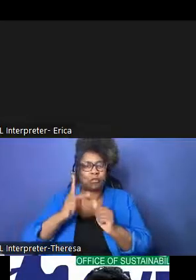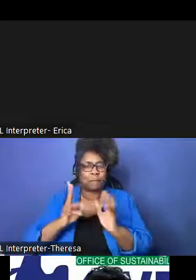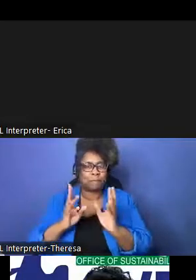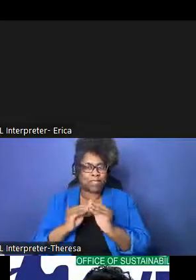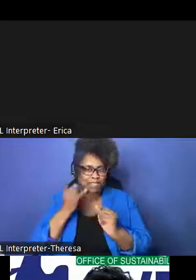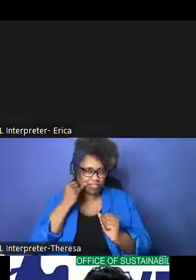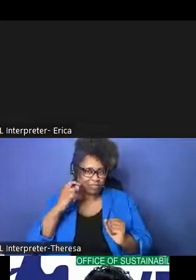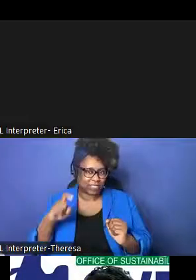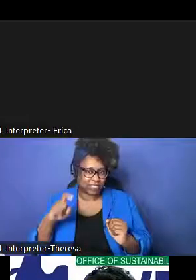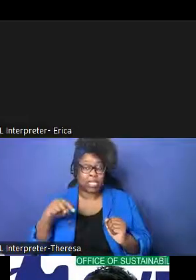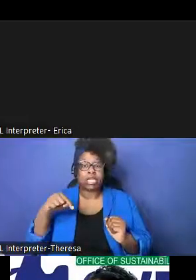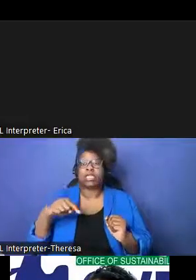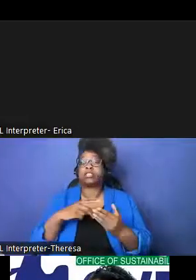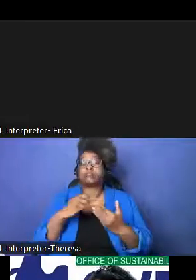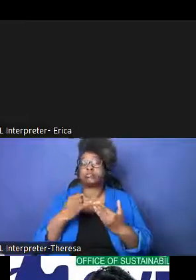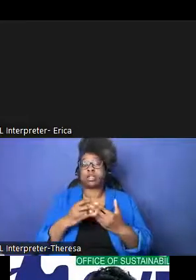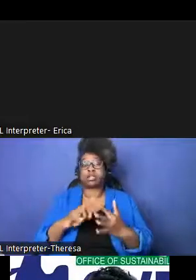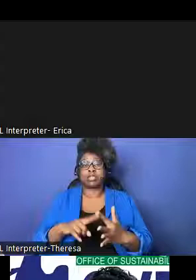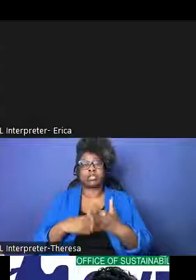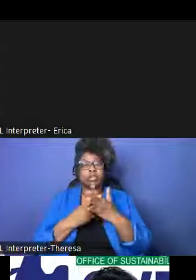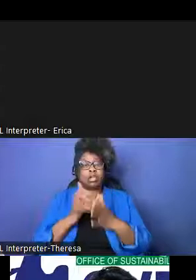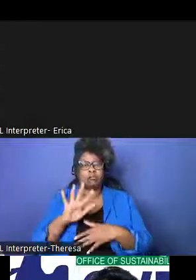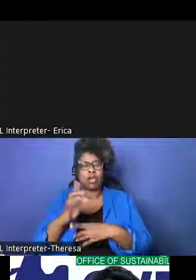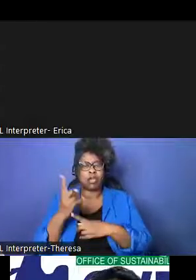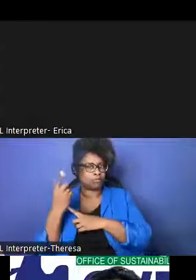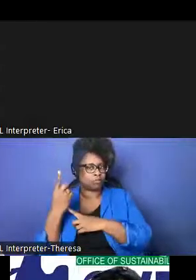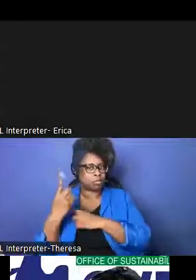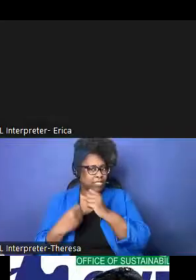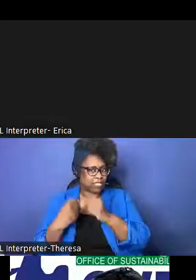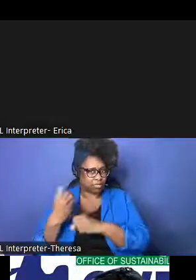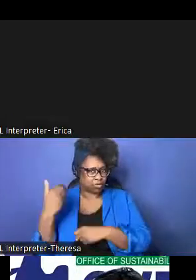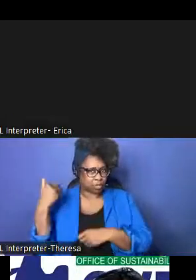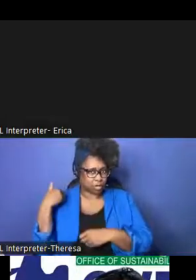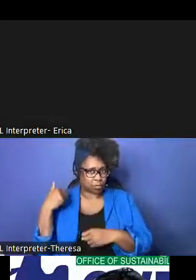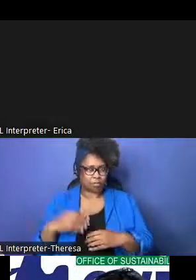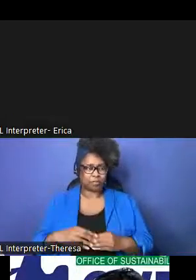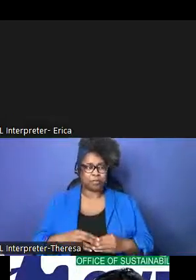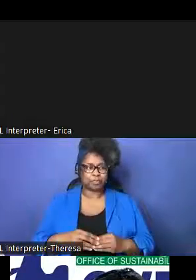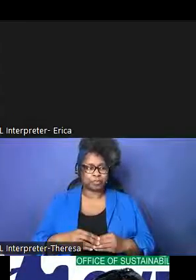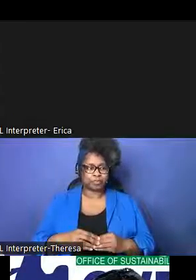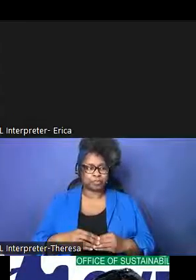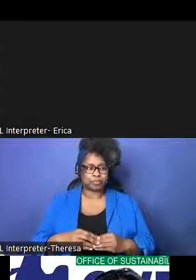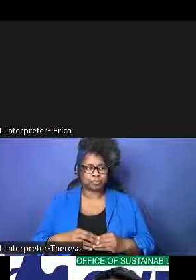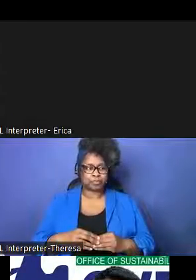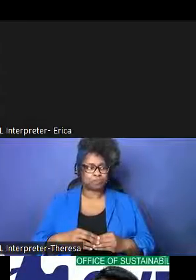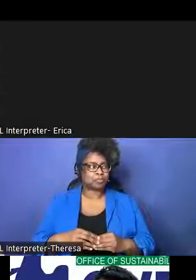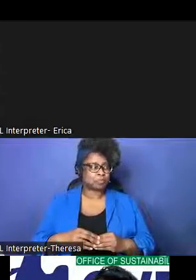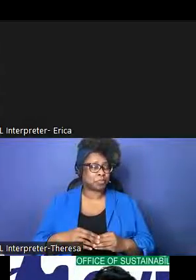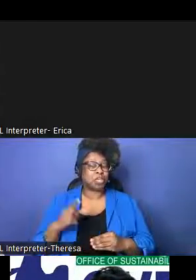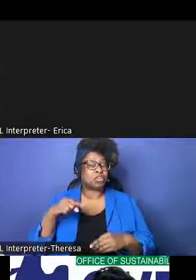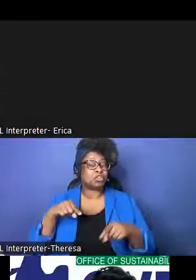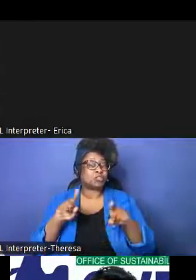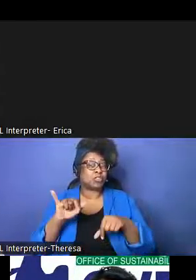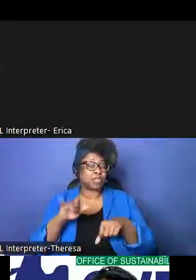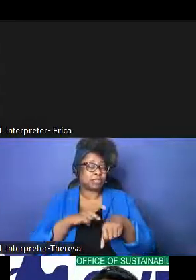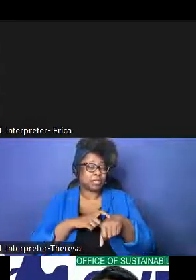is that this project kicked off about a year ago. At that time, we started with developing a